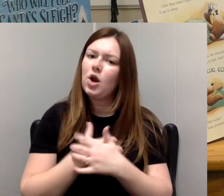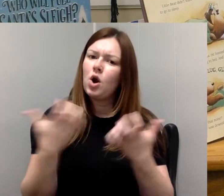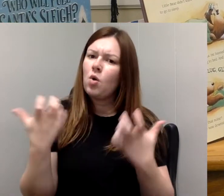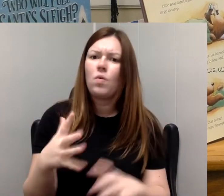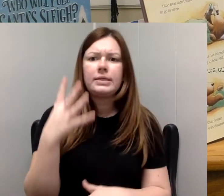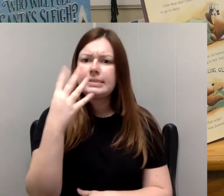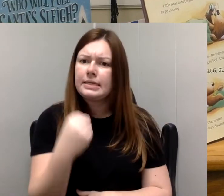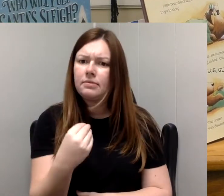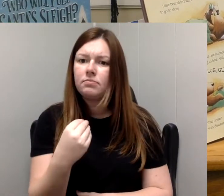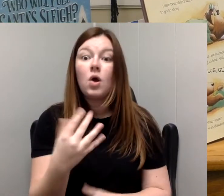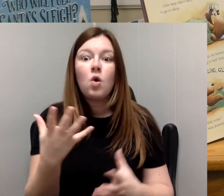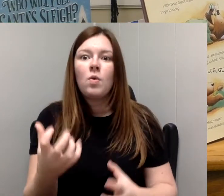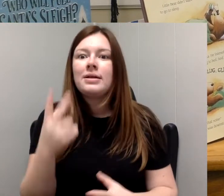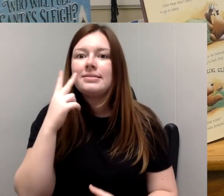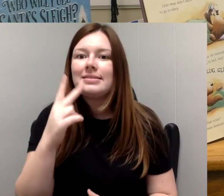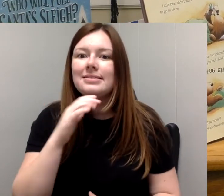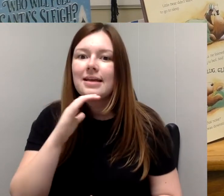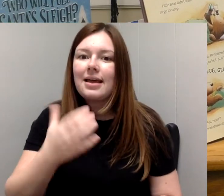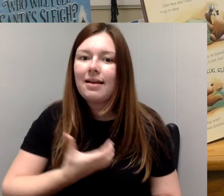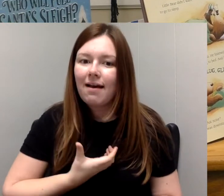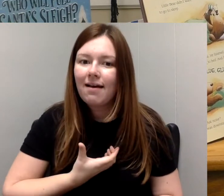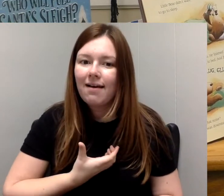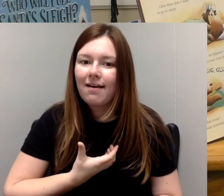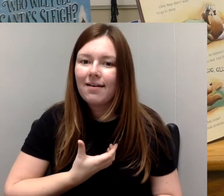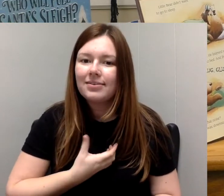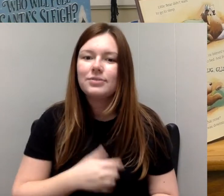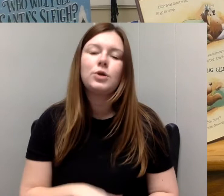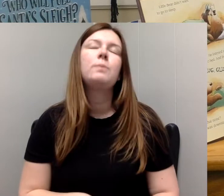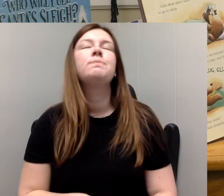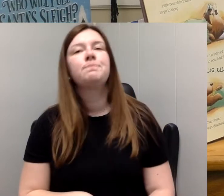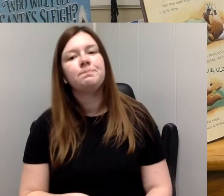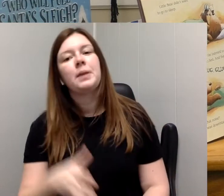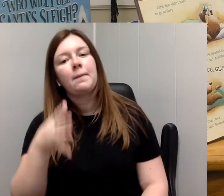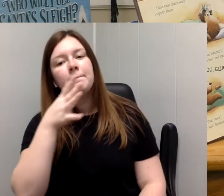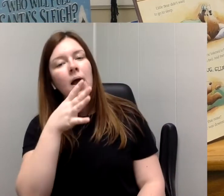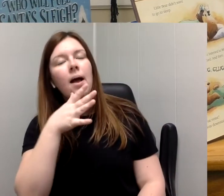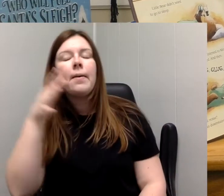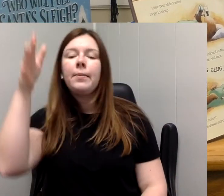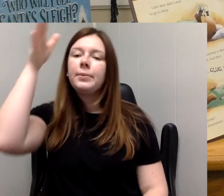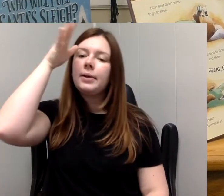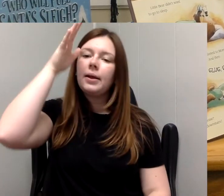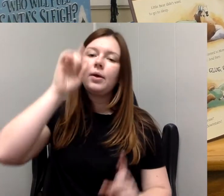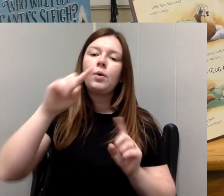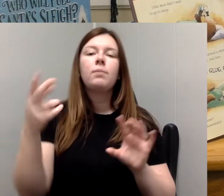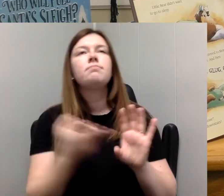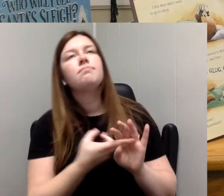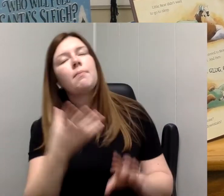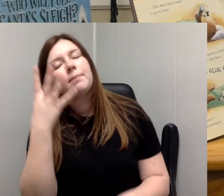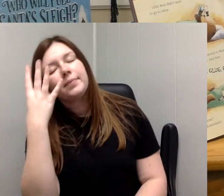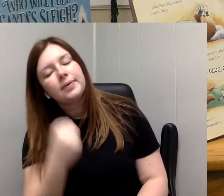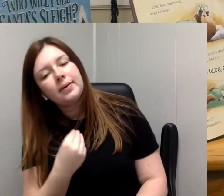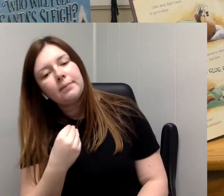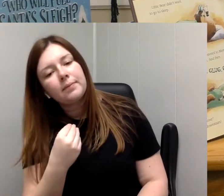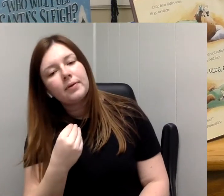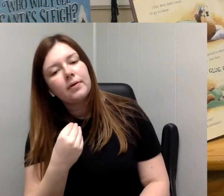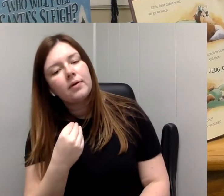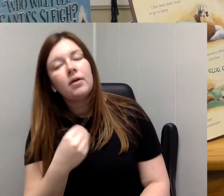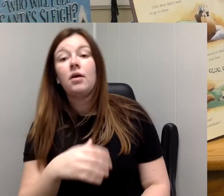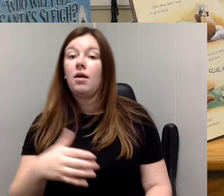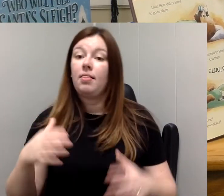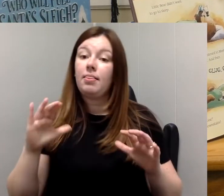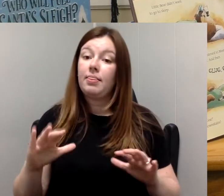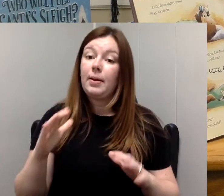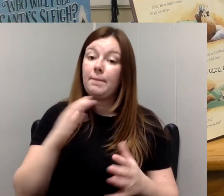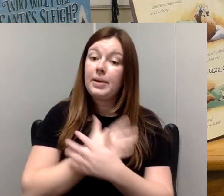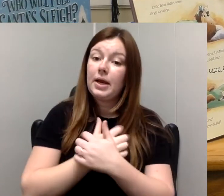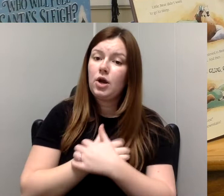to see Santa. He listened to Mommy Bear and Big Bear going to bed, and then, glug, glug, glug, glug, glug. What